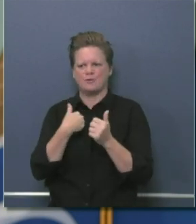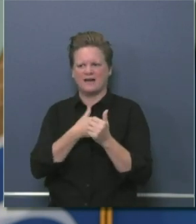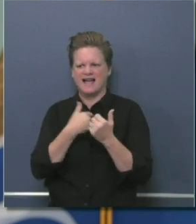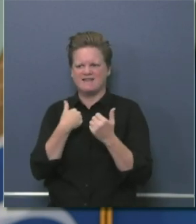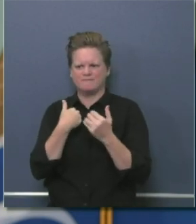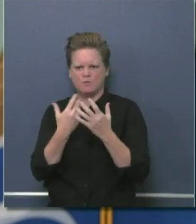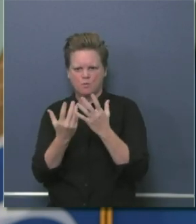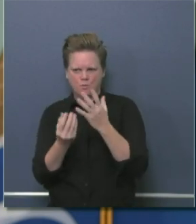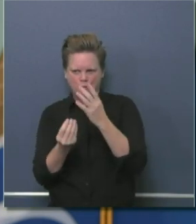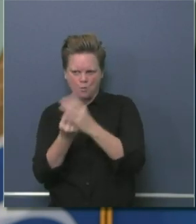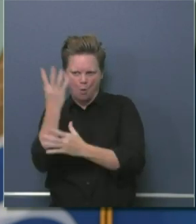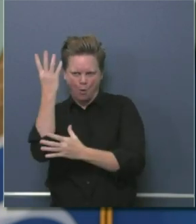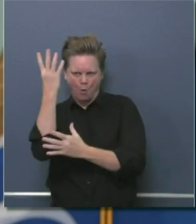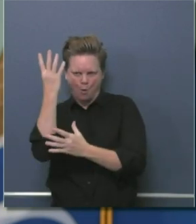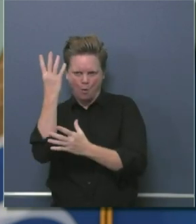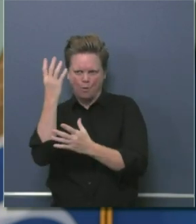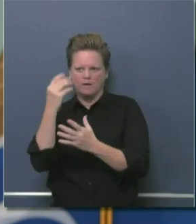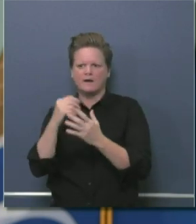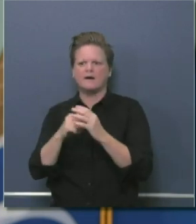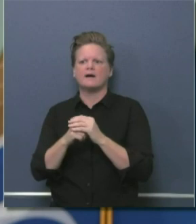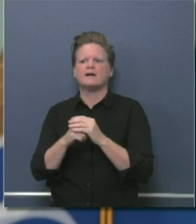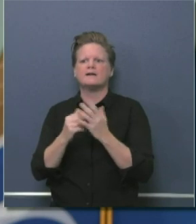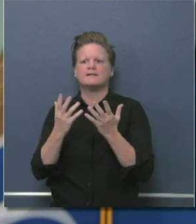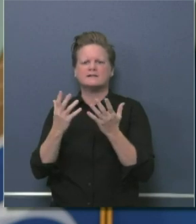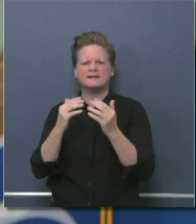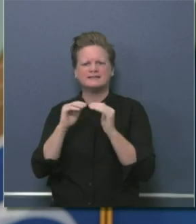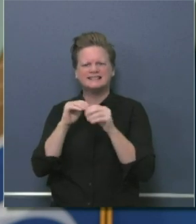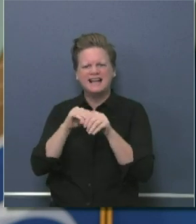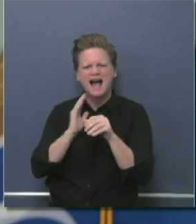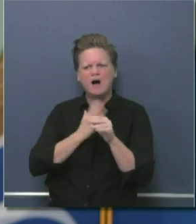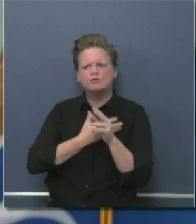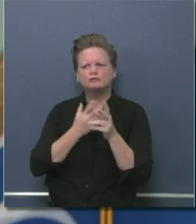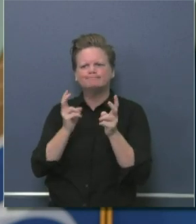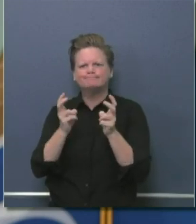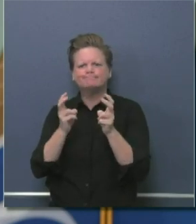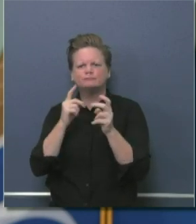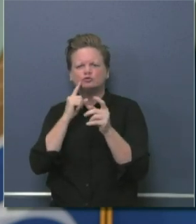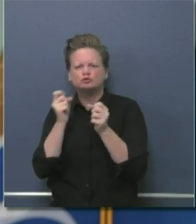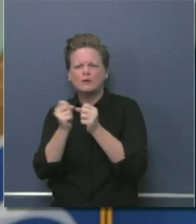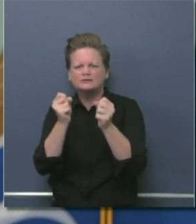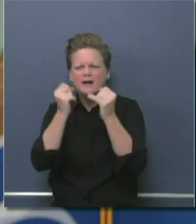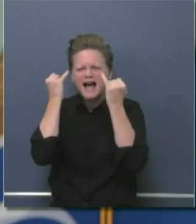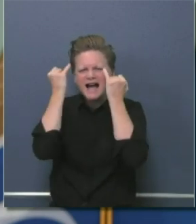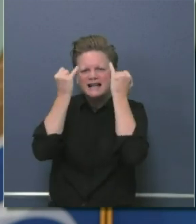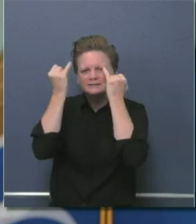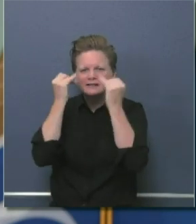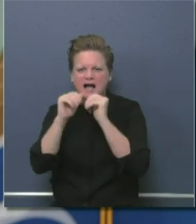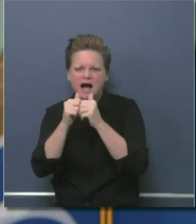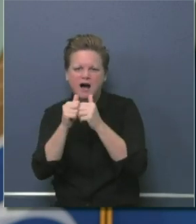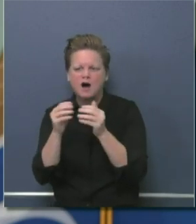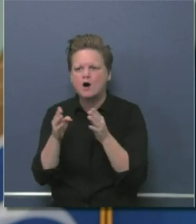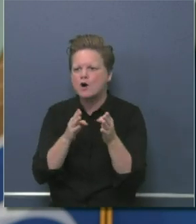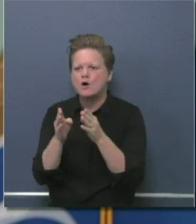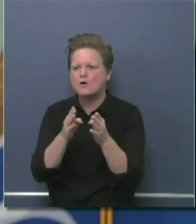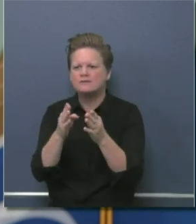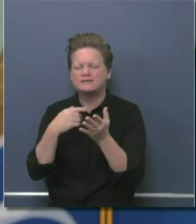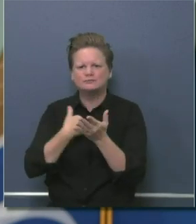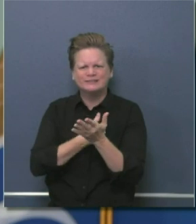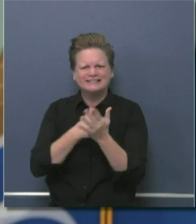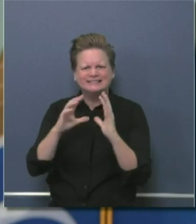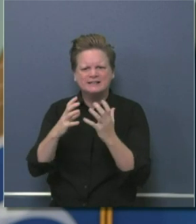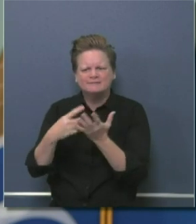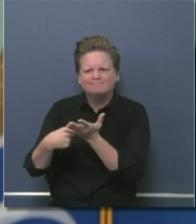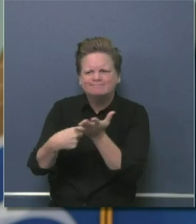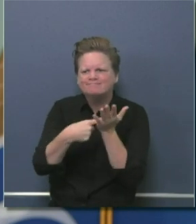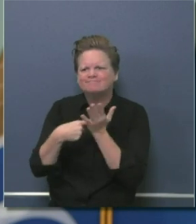It's a phrase you may have heard me say on multiple occasions. It comes from a lot of the conversations we've had about issues of disparity, issues